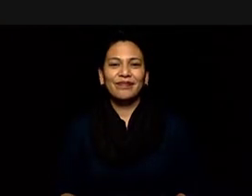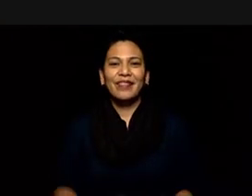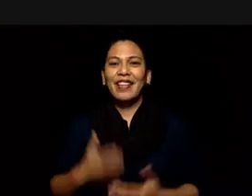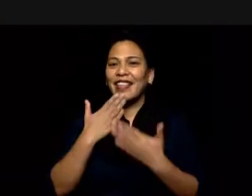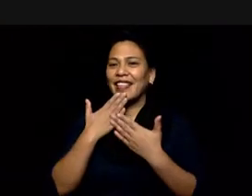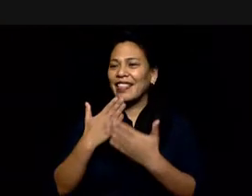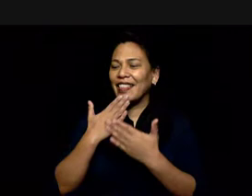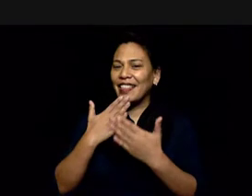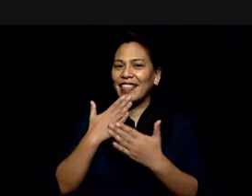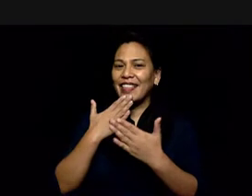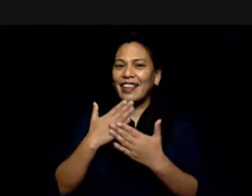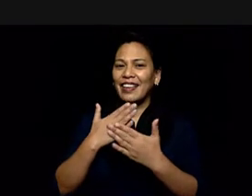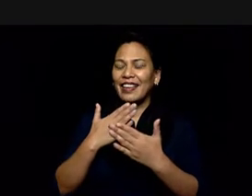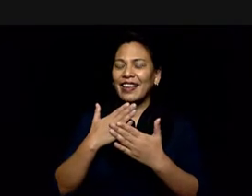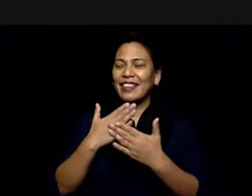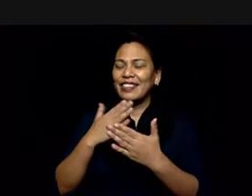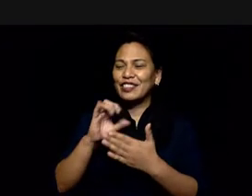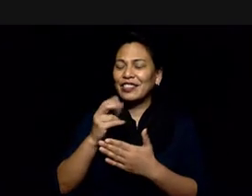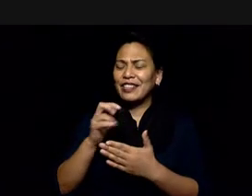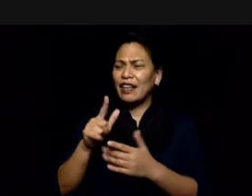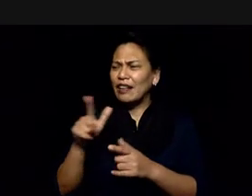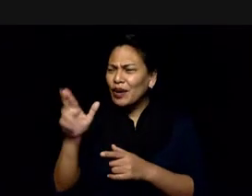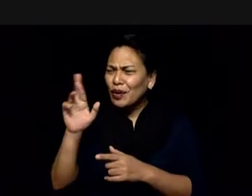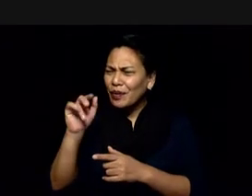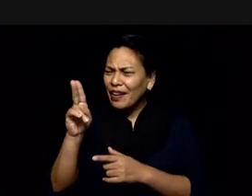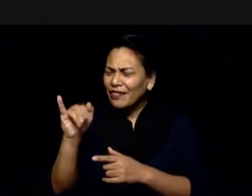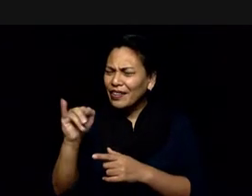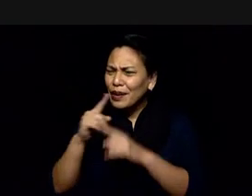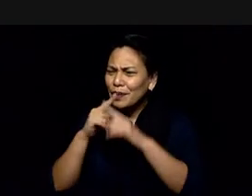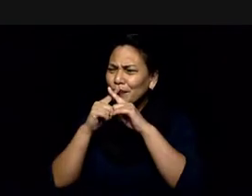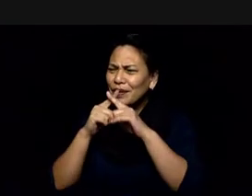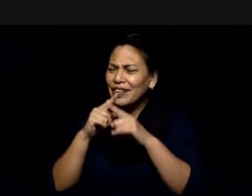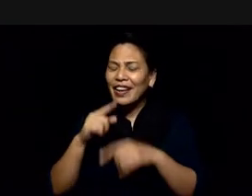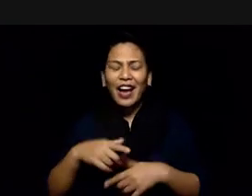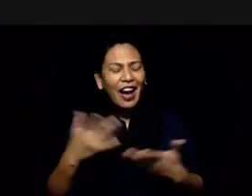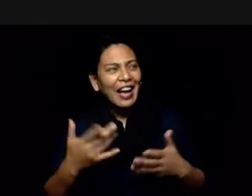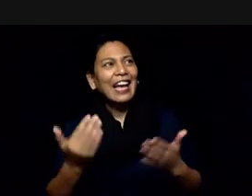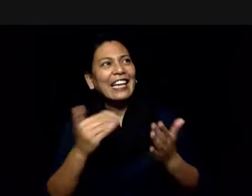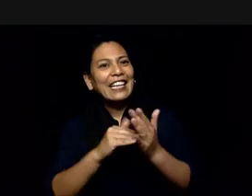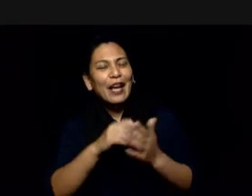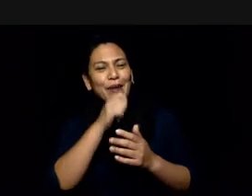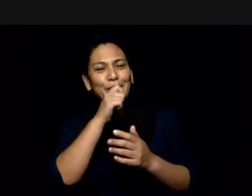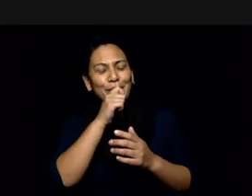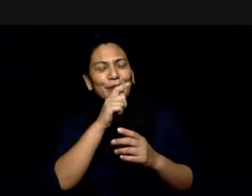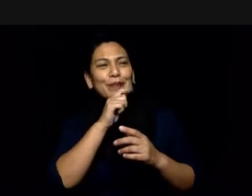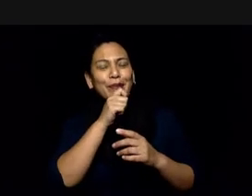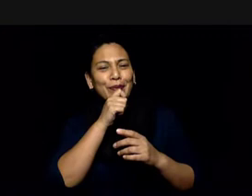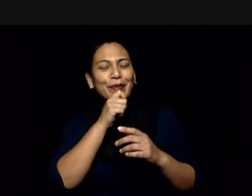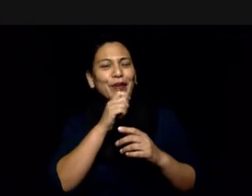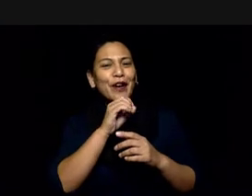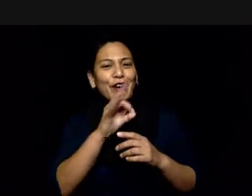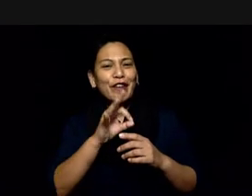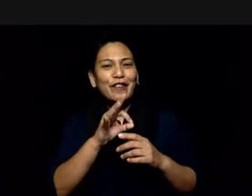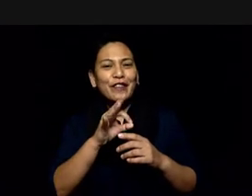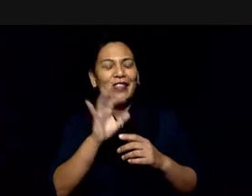Thanks, Chantal. Ravi, I can't quite hear you. I'm on mute again. I did the Zoom